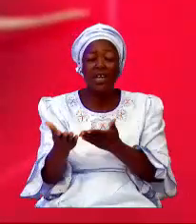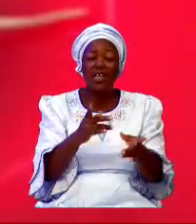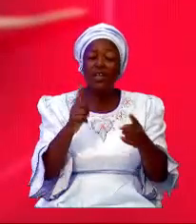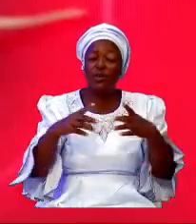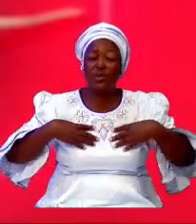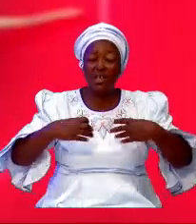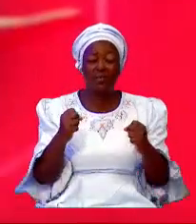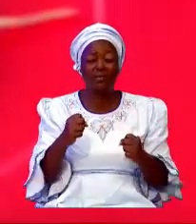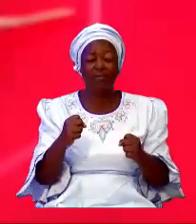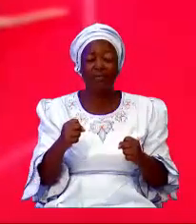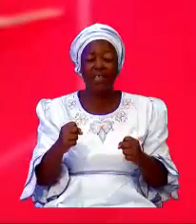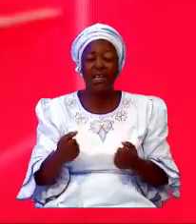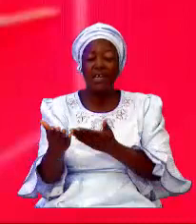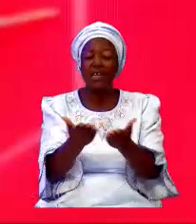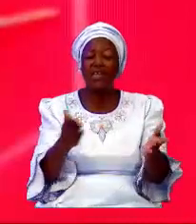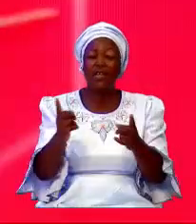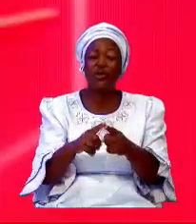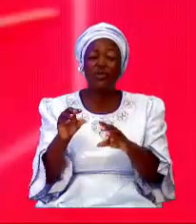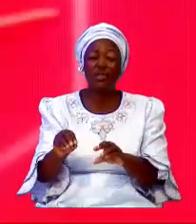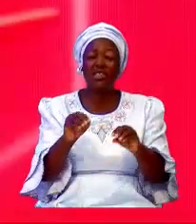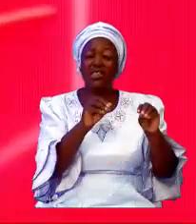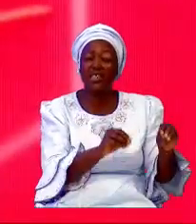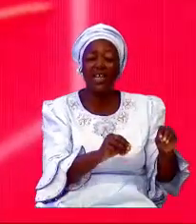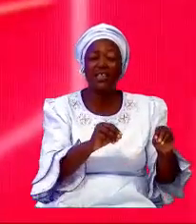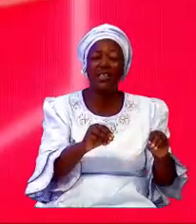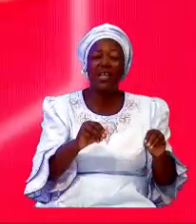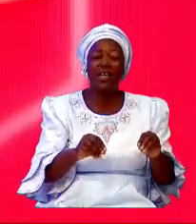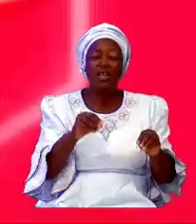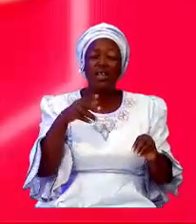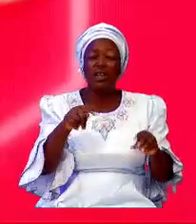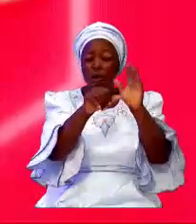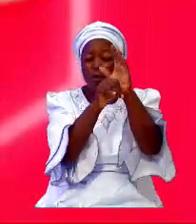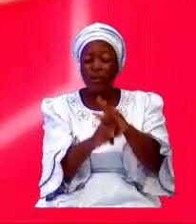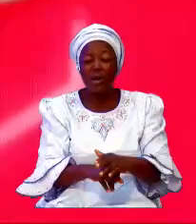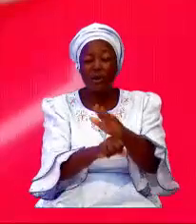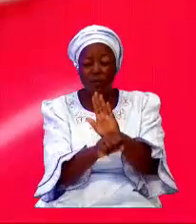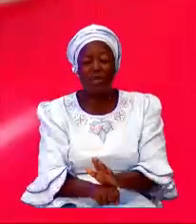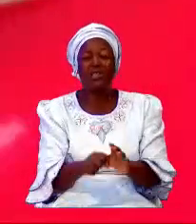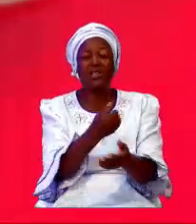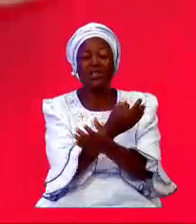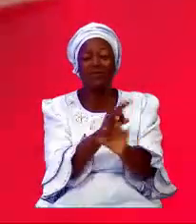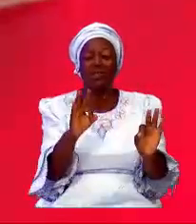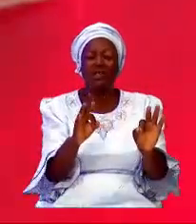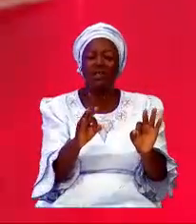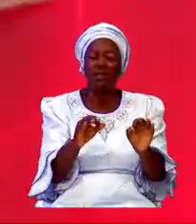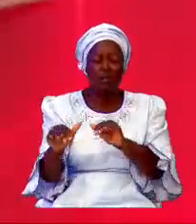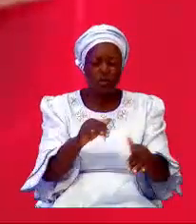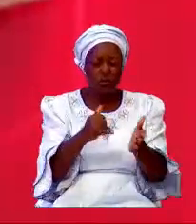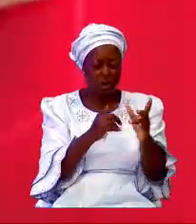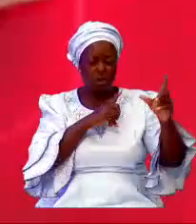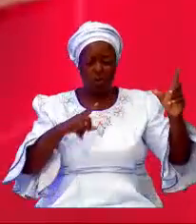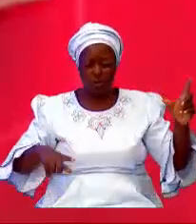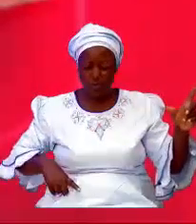save, here to deliver, here to heal, here to set the